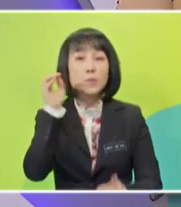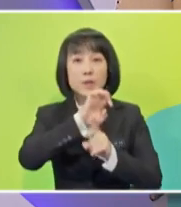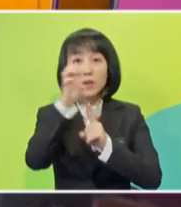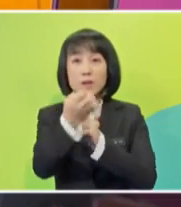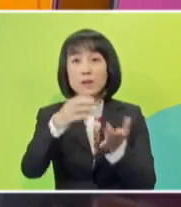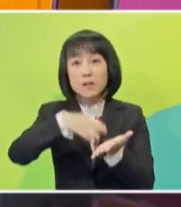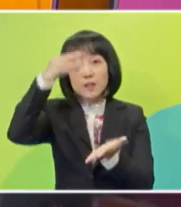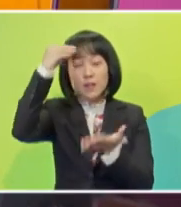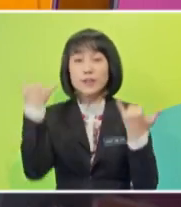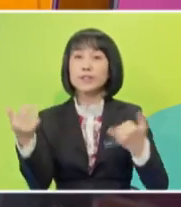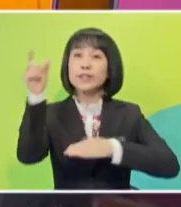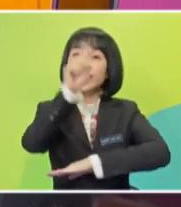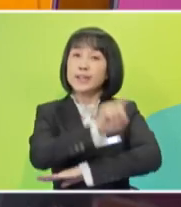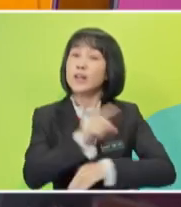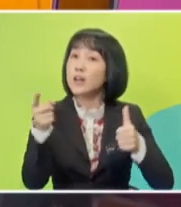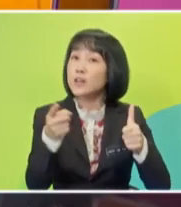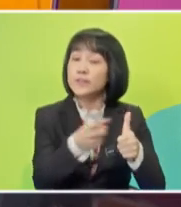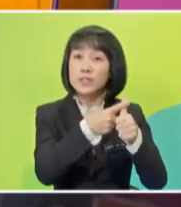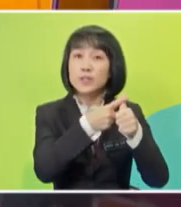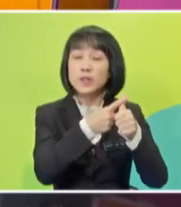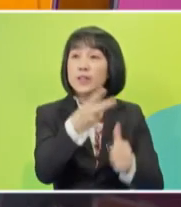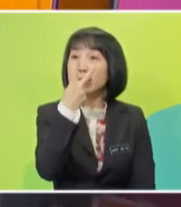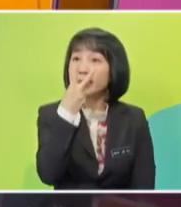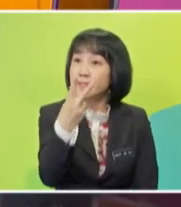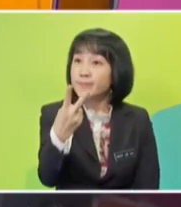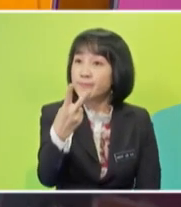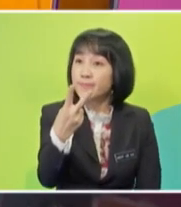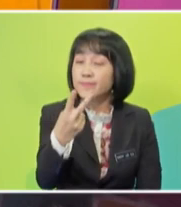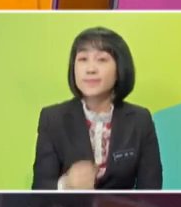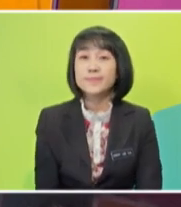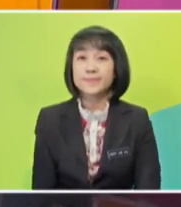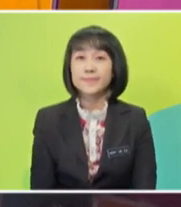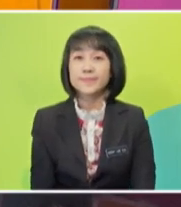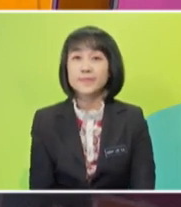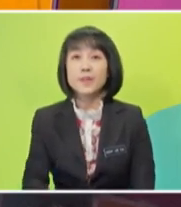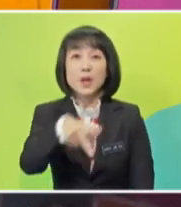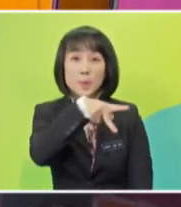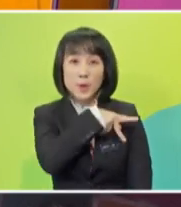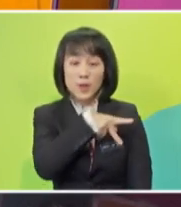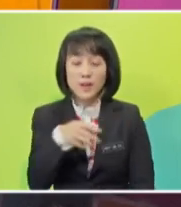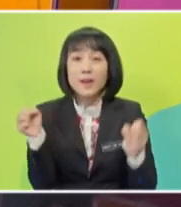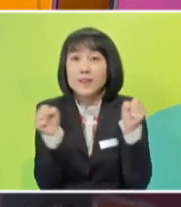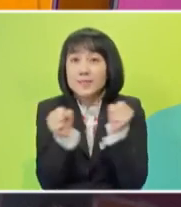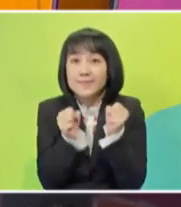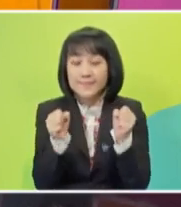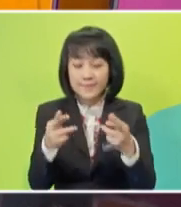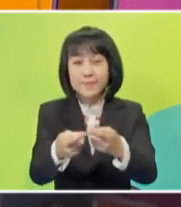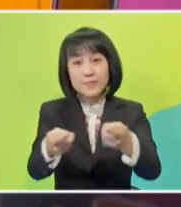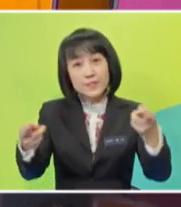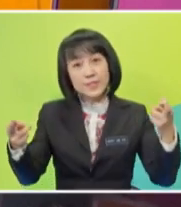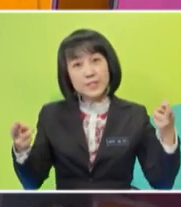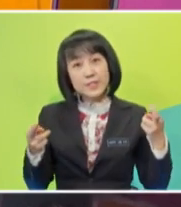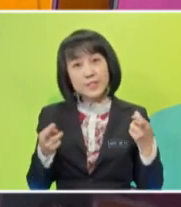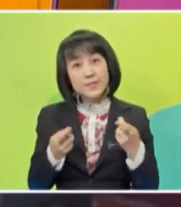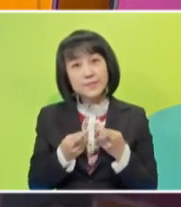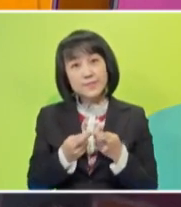the first one on the most right, if you can see, that is actually polar region.